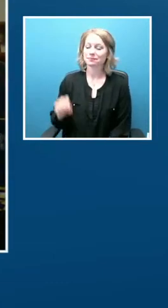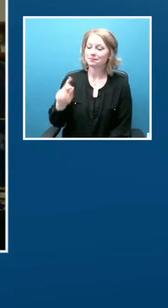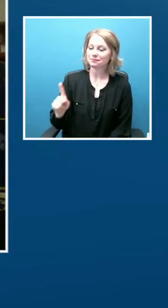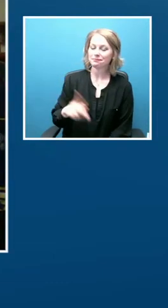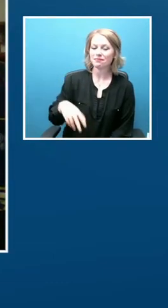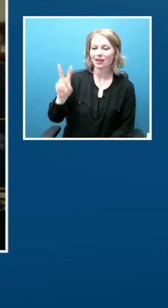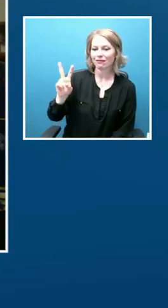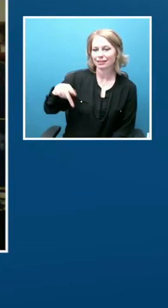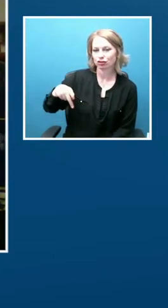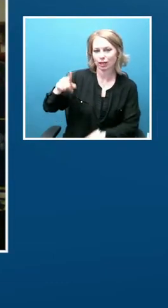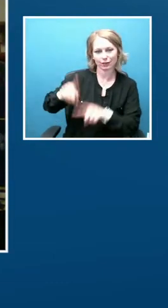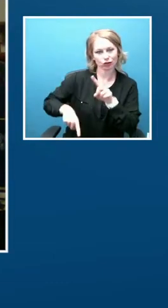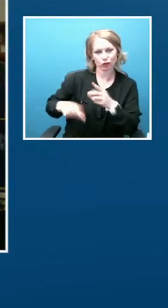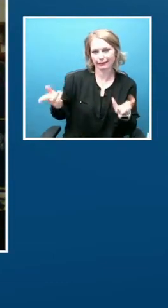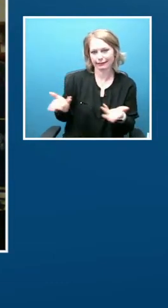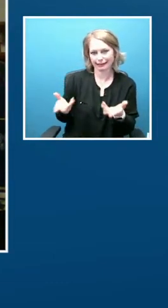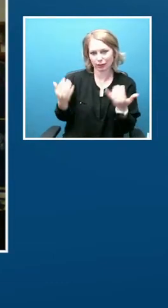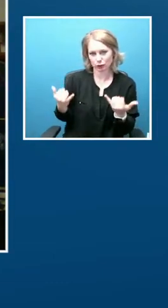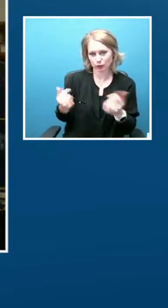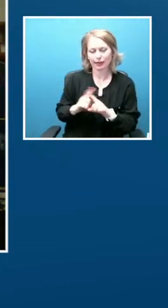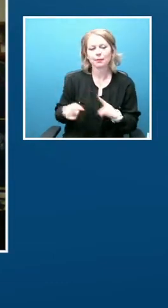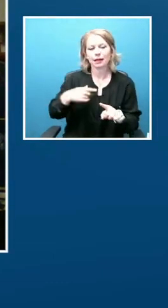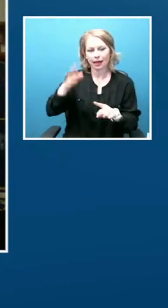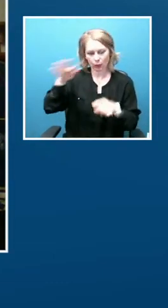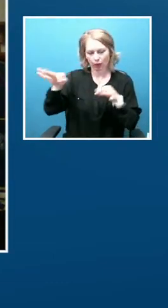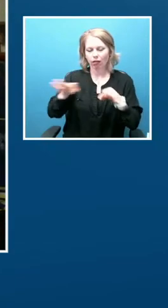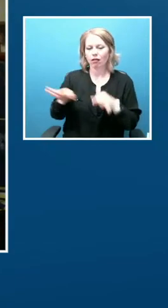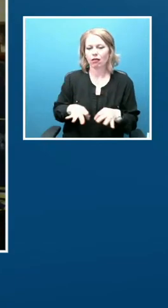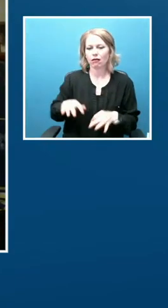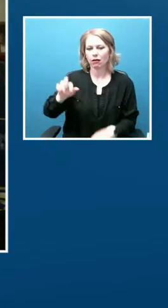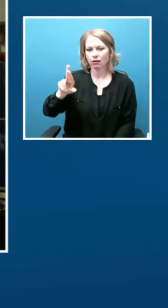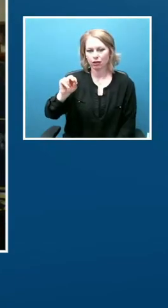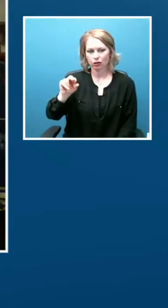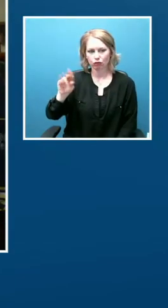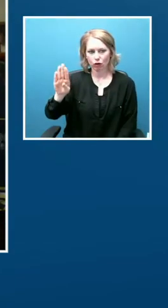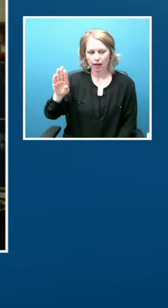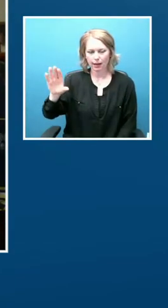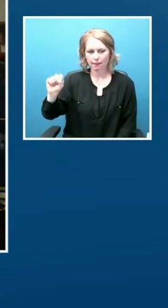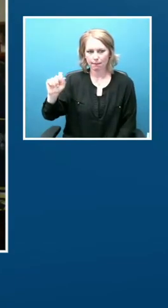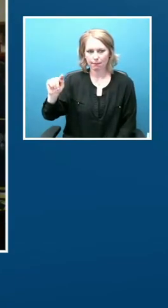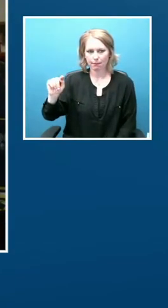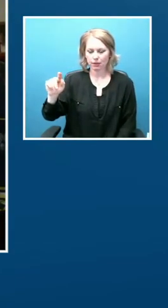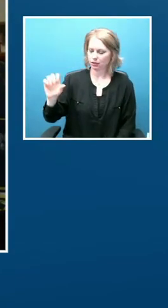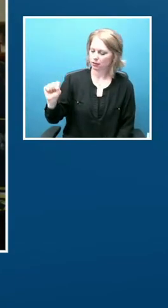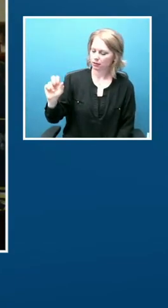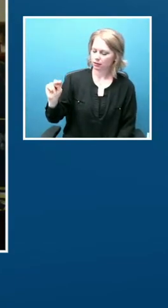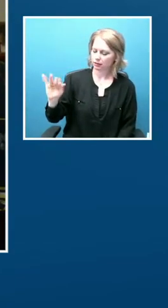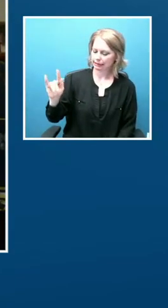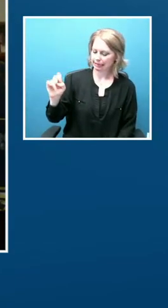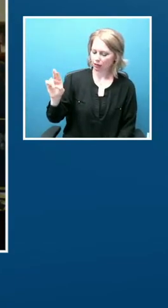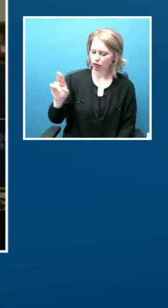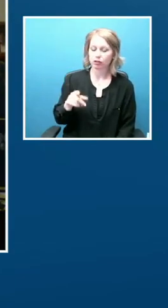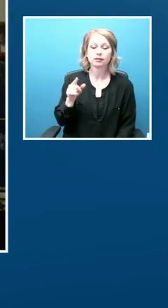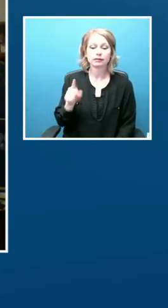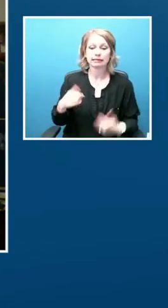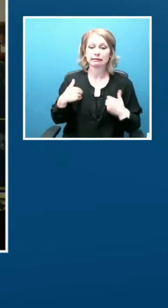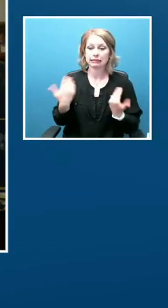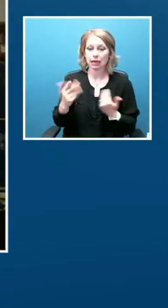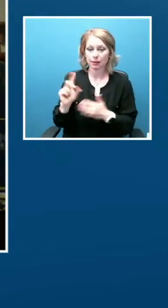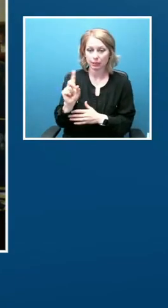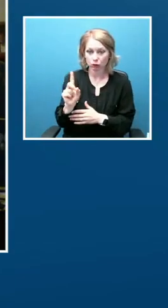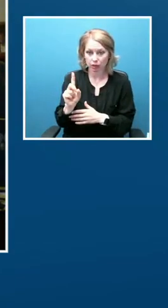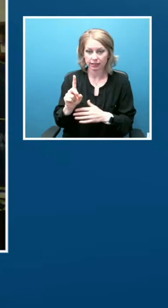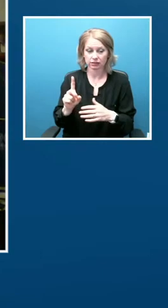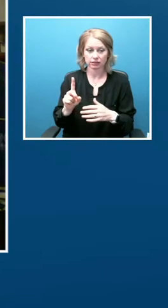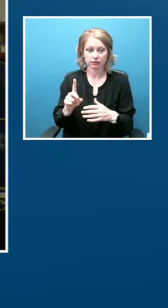us today, but I'll tell you a little bit about Rod Snyder. He's the past president of the Young Dems of America. He is our first openly